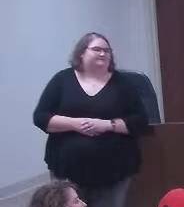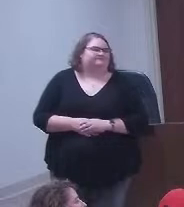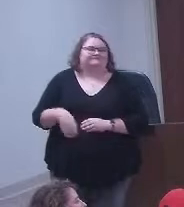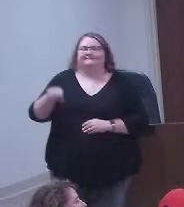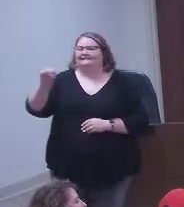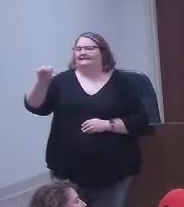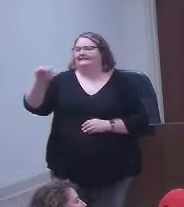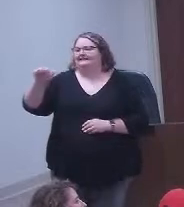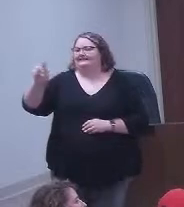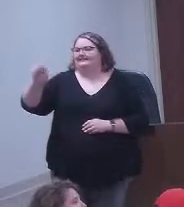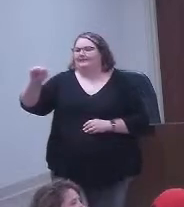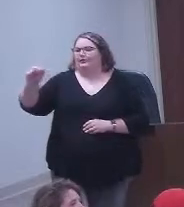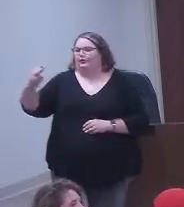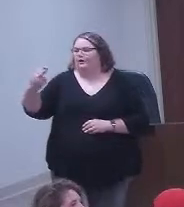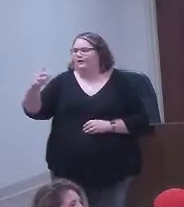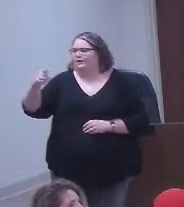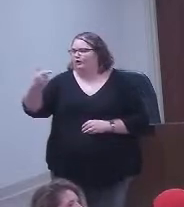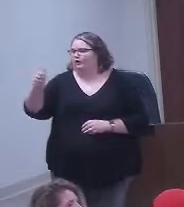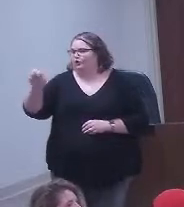Sarah Garvey.